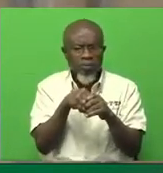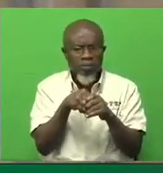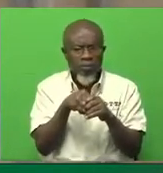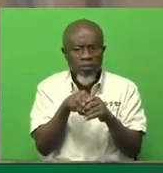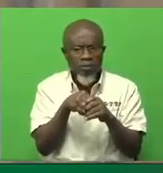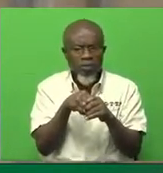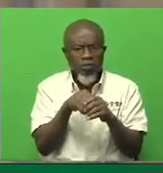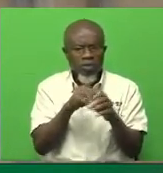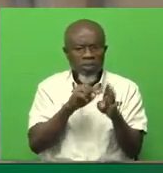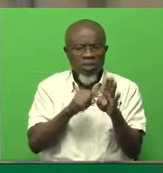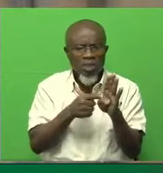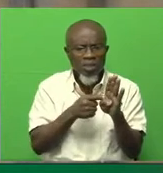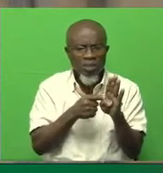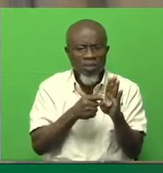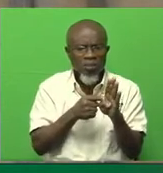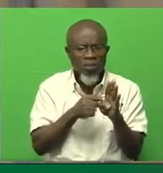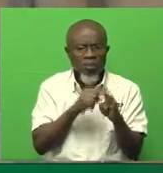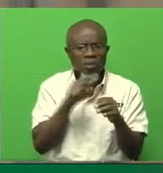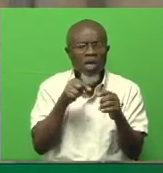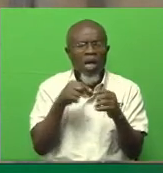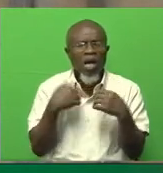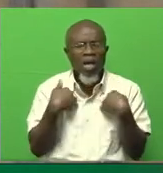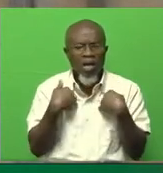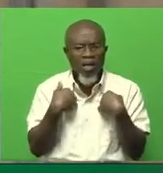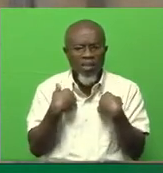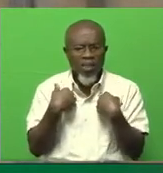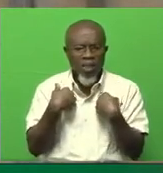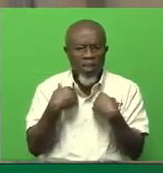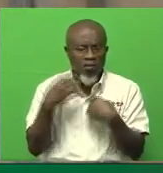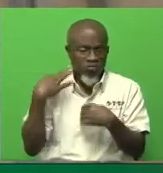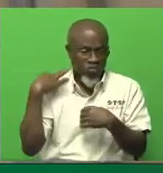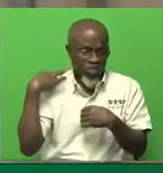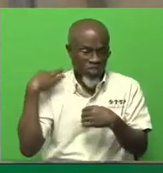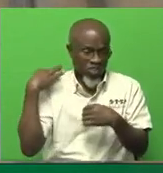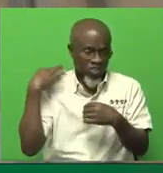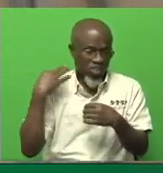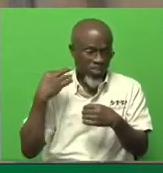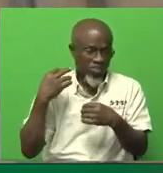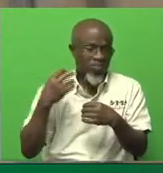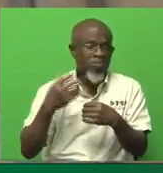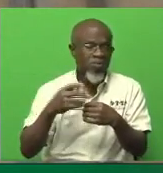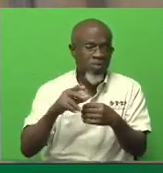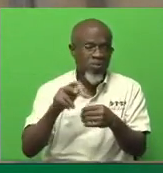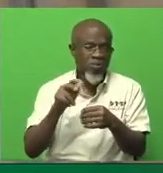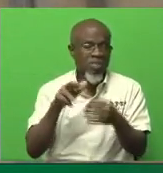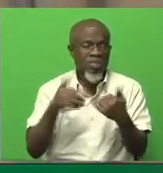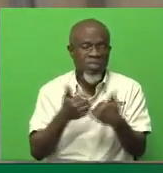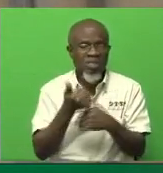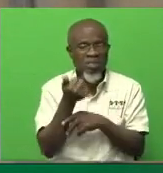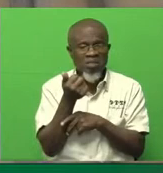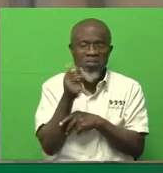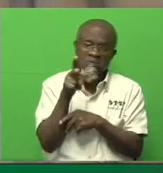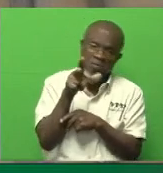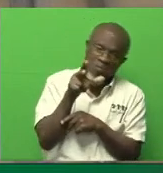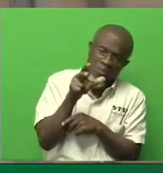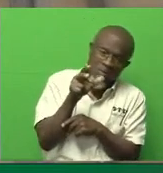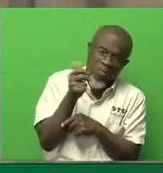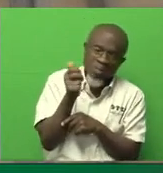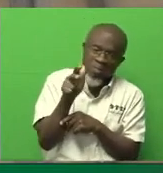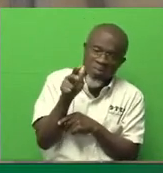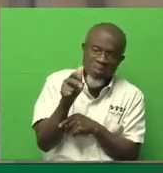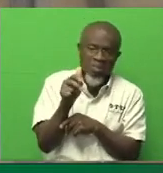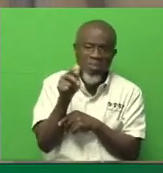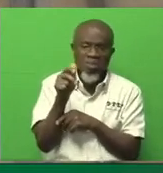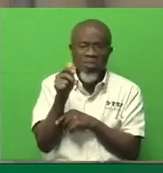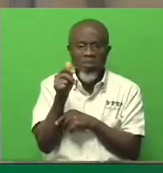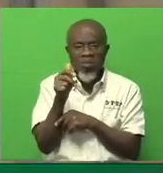days when we had a voluntary drive you will get 13 pints then we started to get 50 pints then we started at 87 pounds